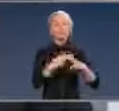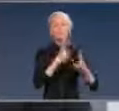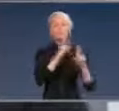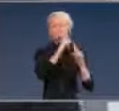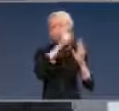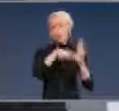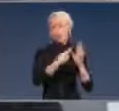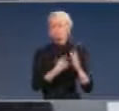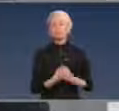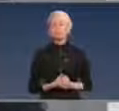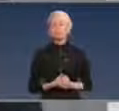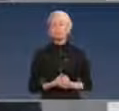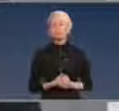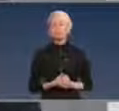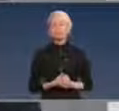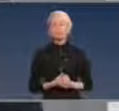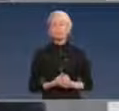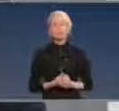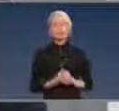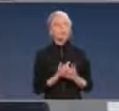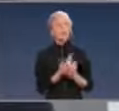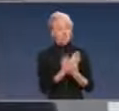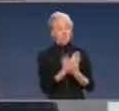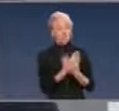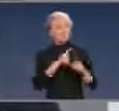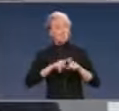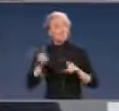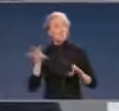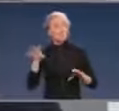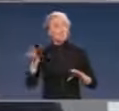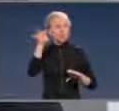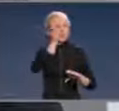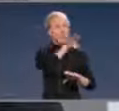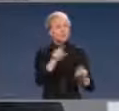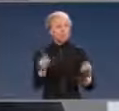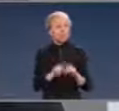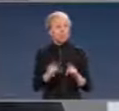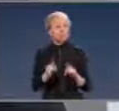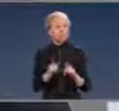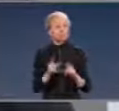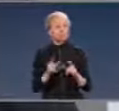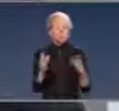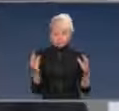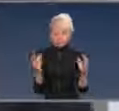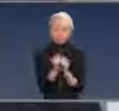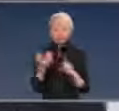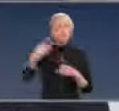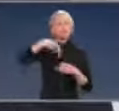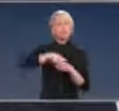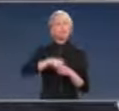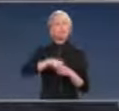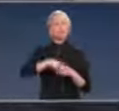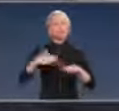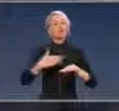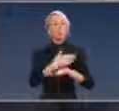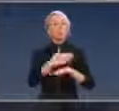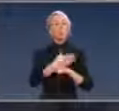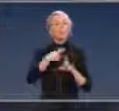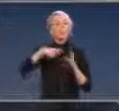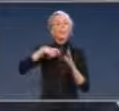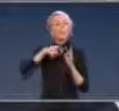trainer agreement, and we welcome that, and that has moved very quickly in the last week or so. And the final point that was made